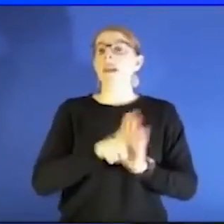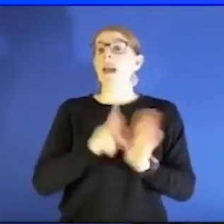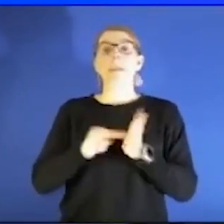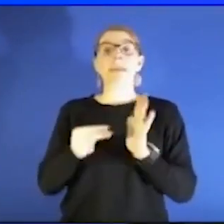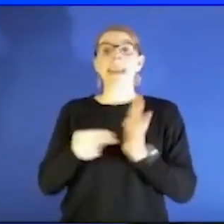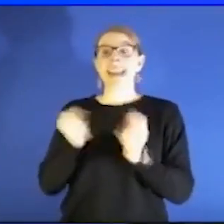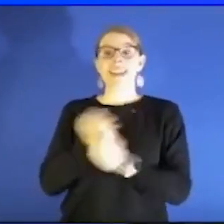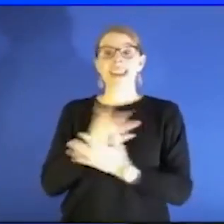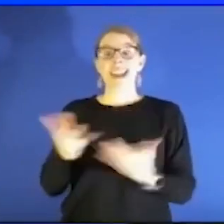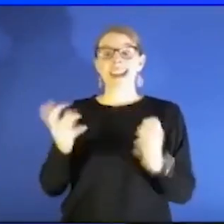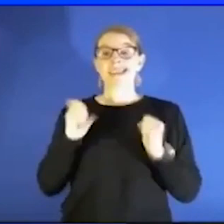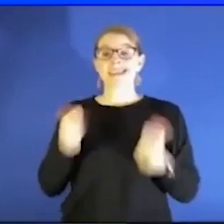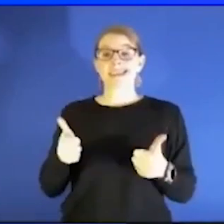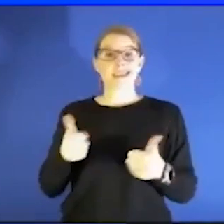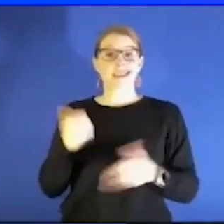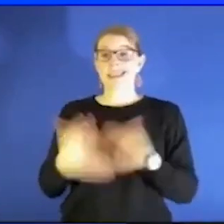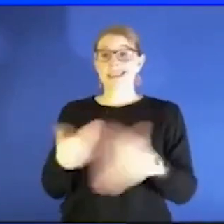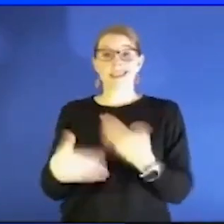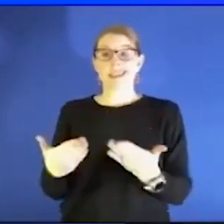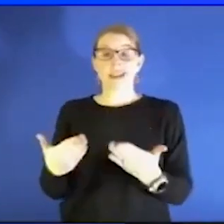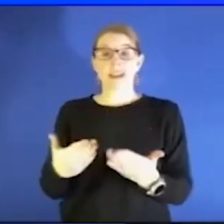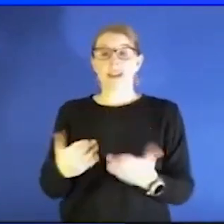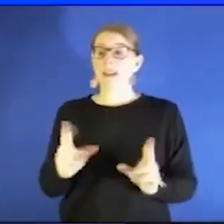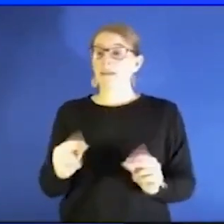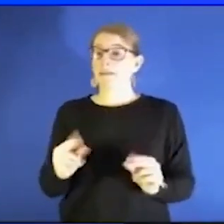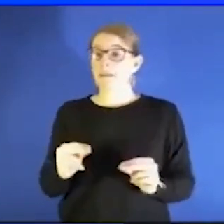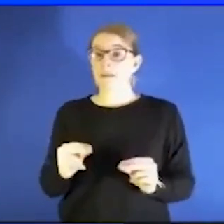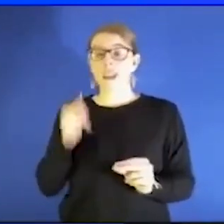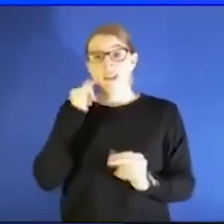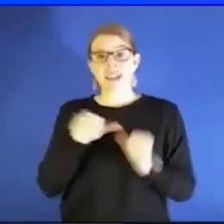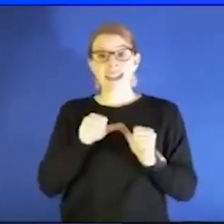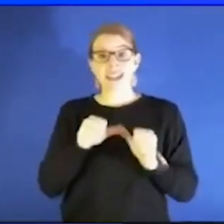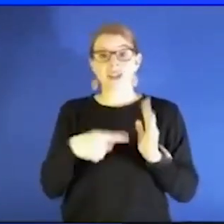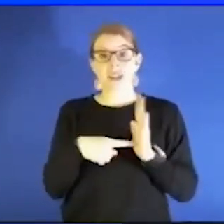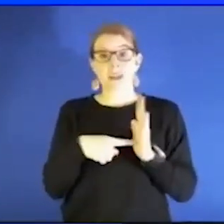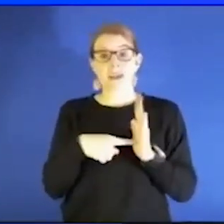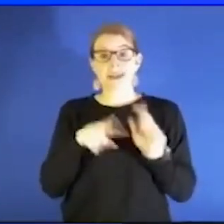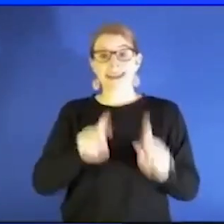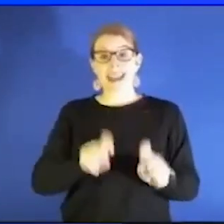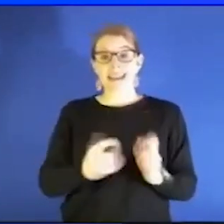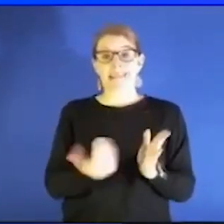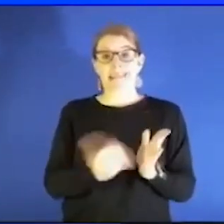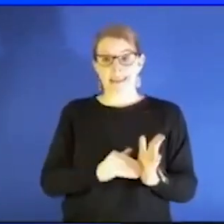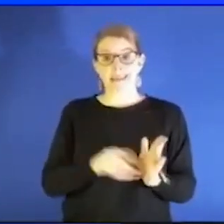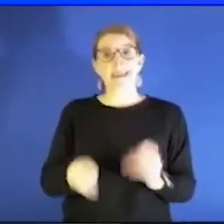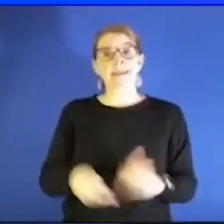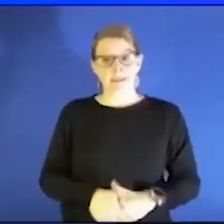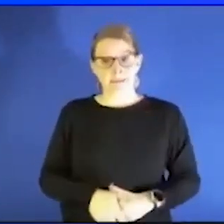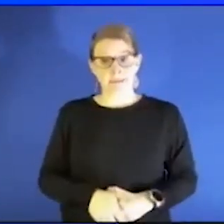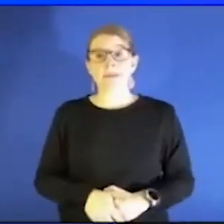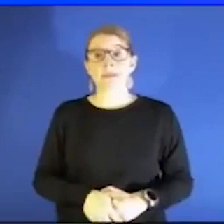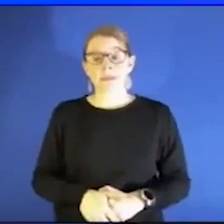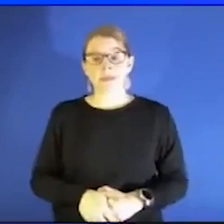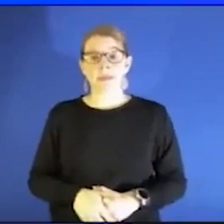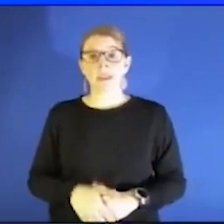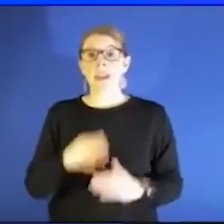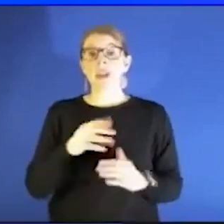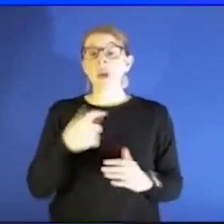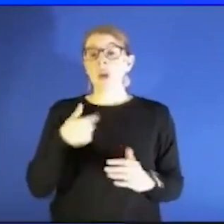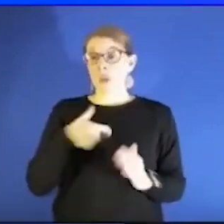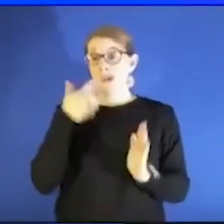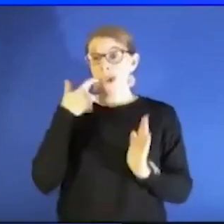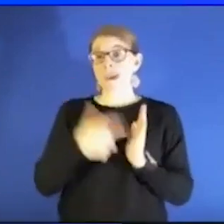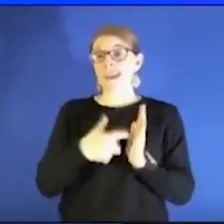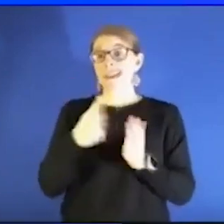and clear. I think you, if you continue to have symptoms, would test again, because we've seen sometimes people